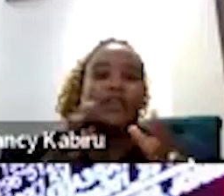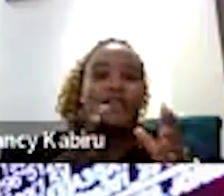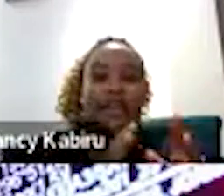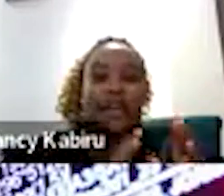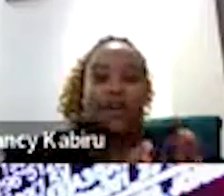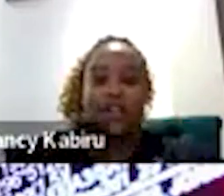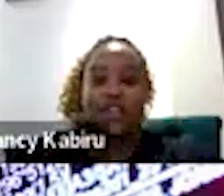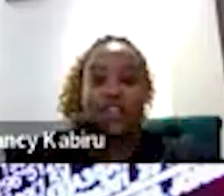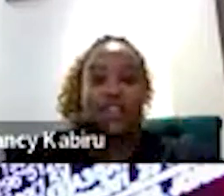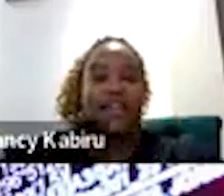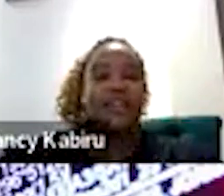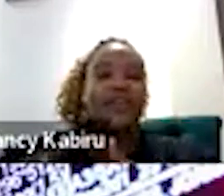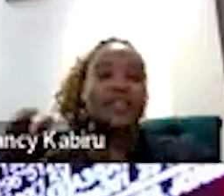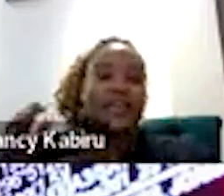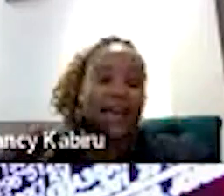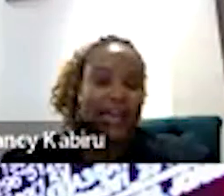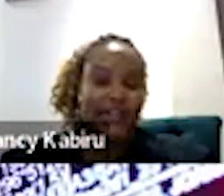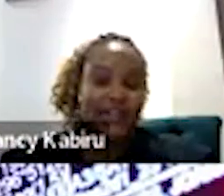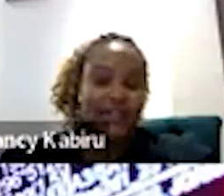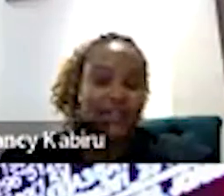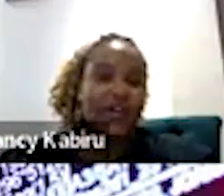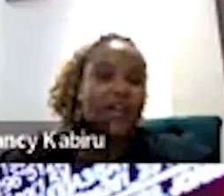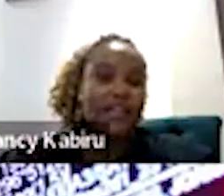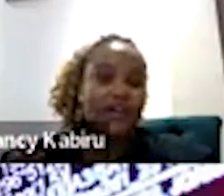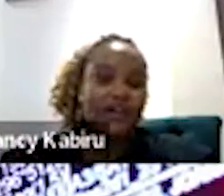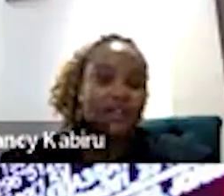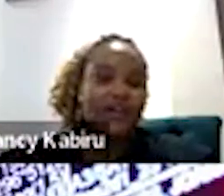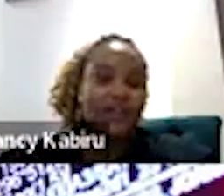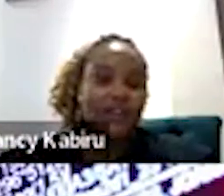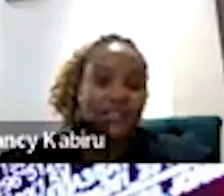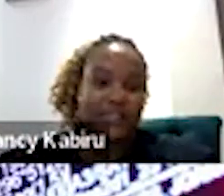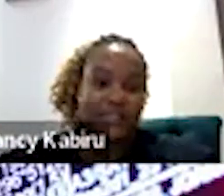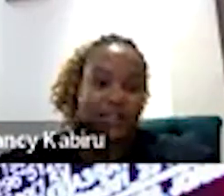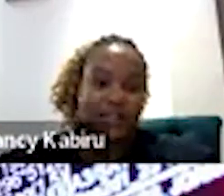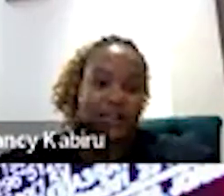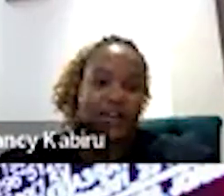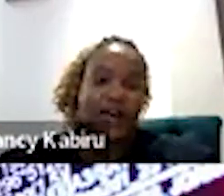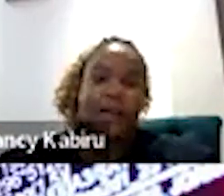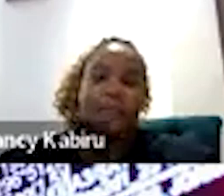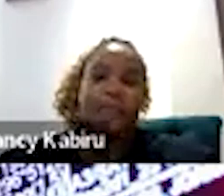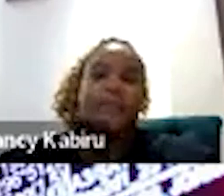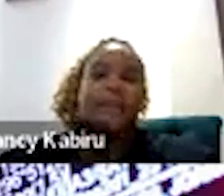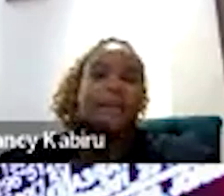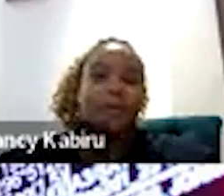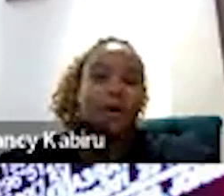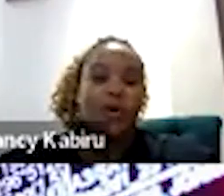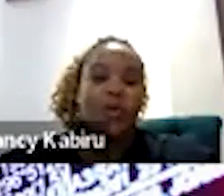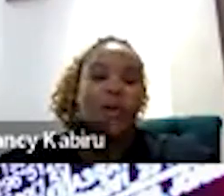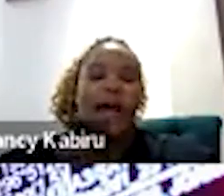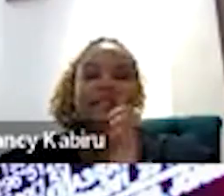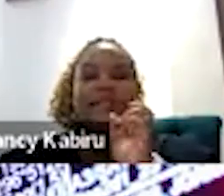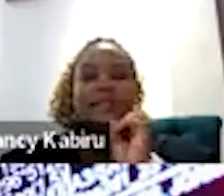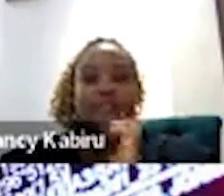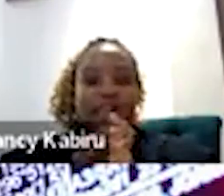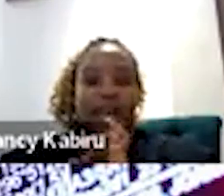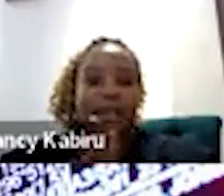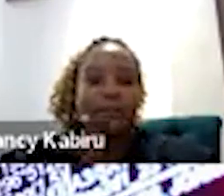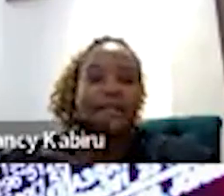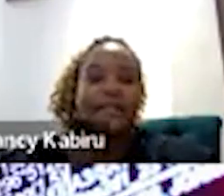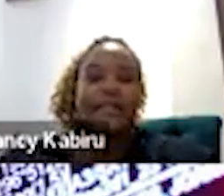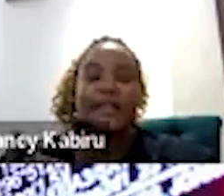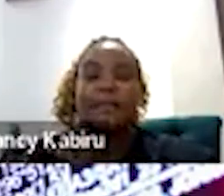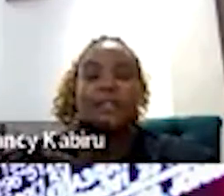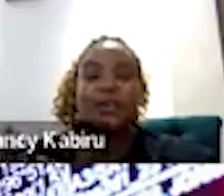having to work with your psychologist and your psychiatrist or your clinical psychologist. There are people who will have